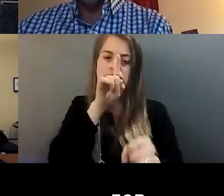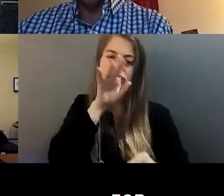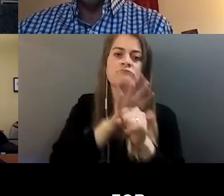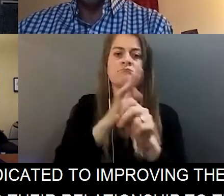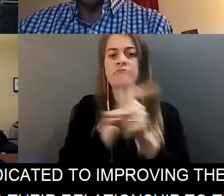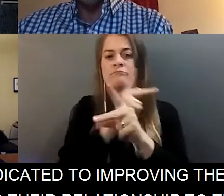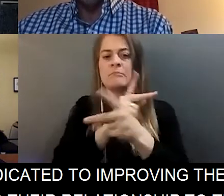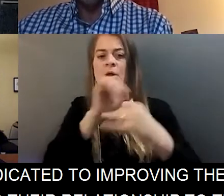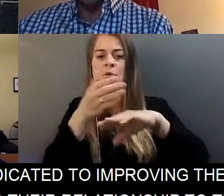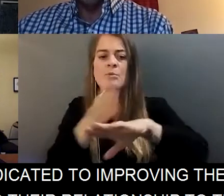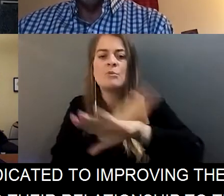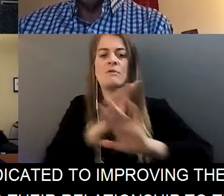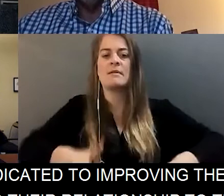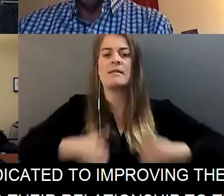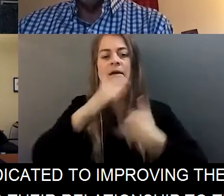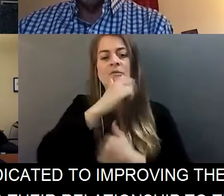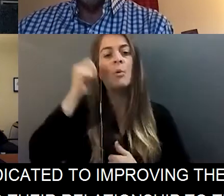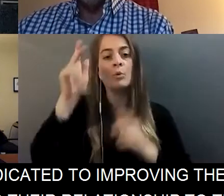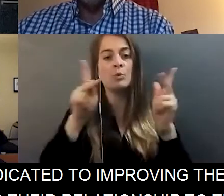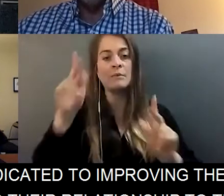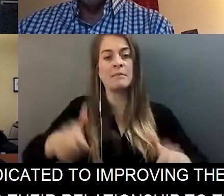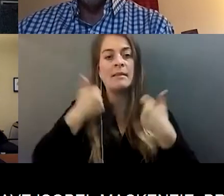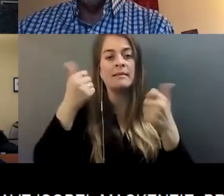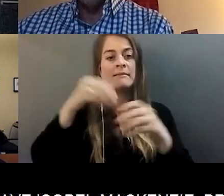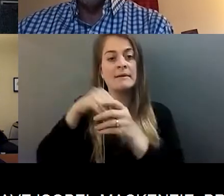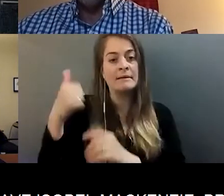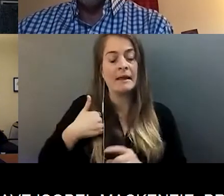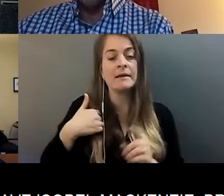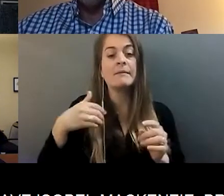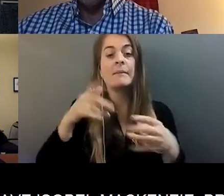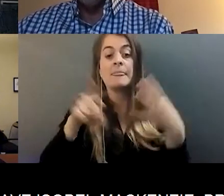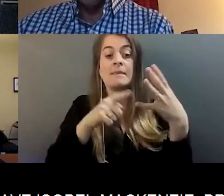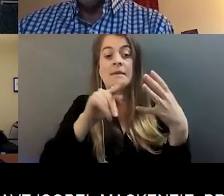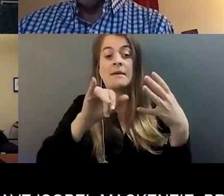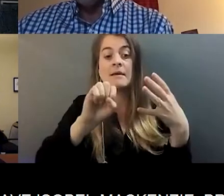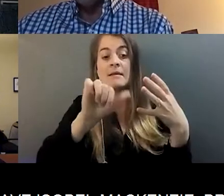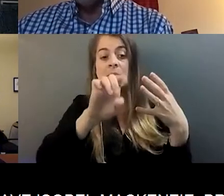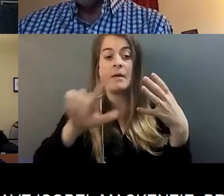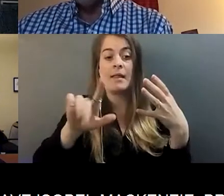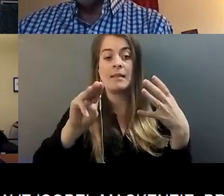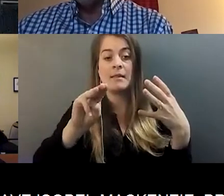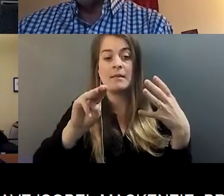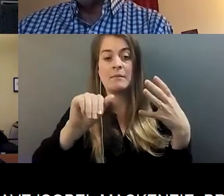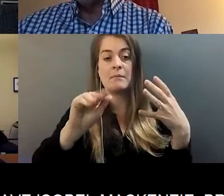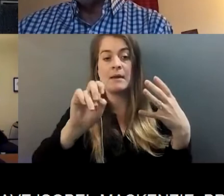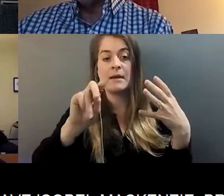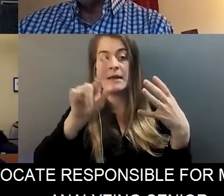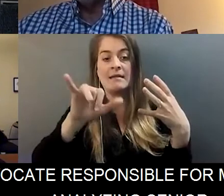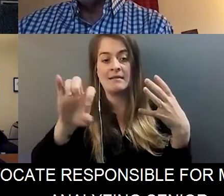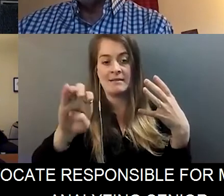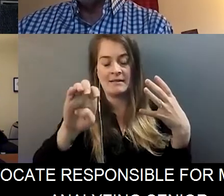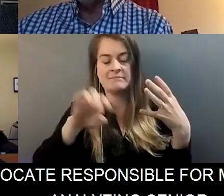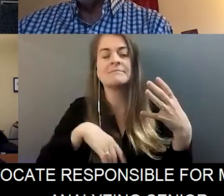law. And finally, we have Isabel McKenzie, British Columbia's Seniors Advocate, responsible